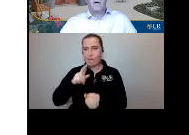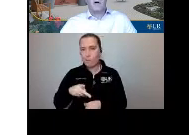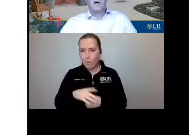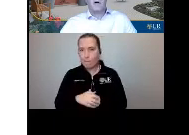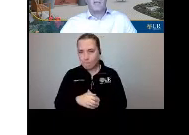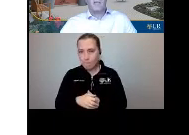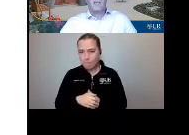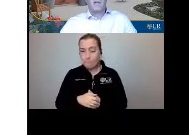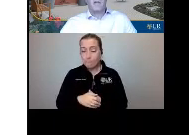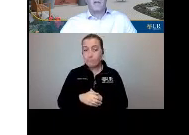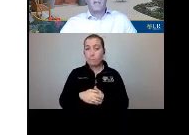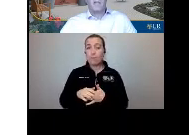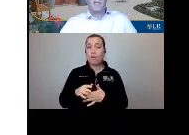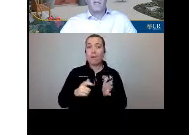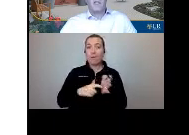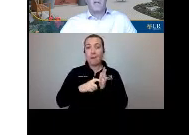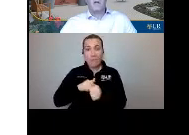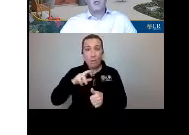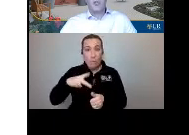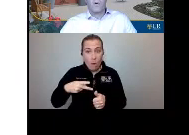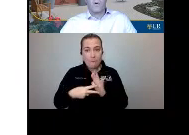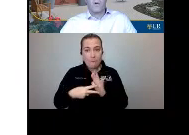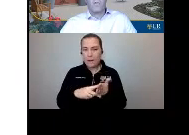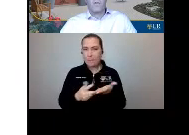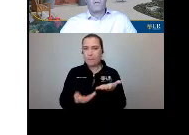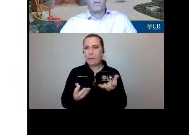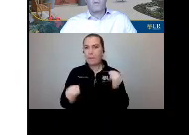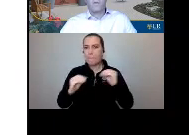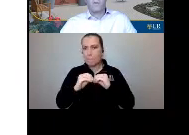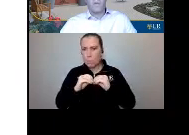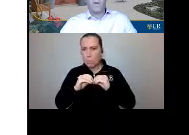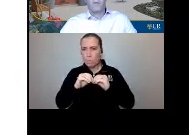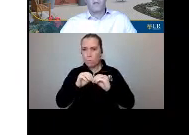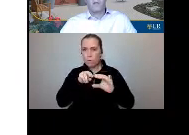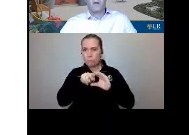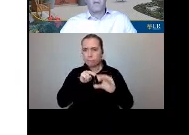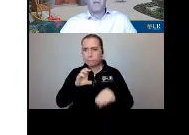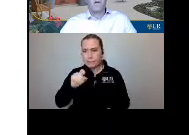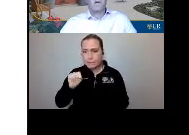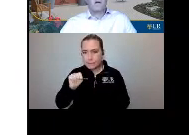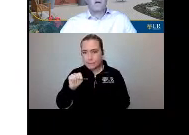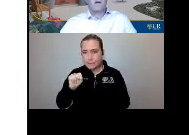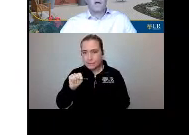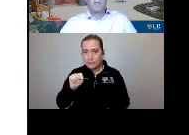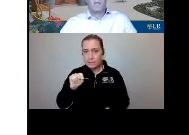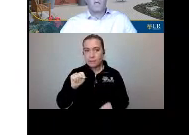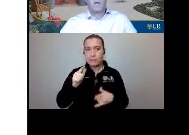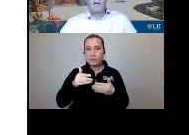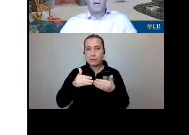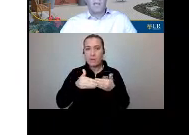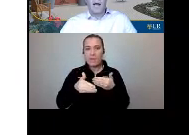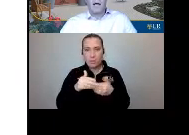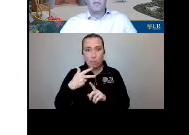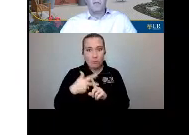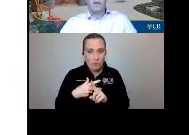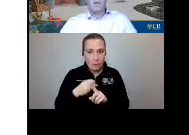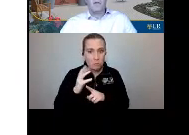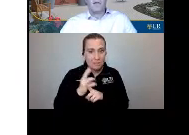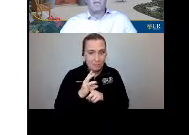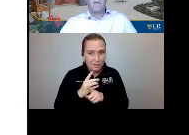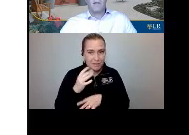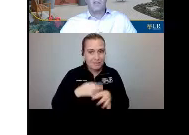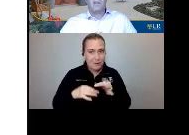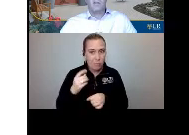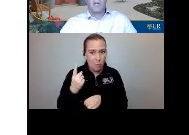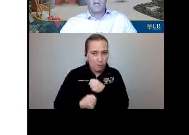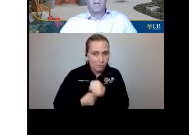either additional CT imaging at a shorter interval, sort of 3 or 6 months, or a biopsy at the time